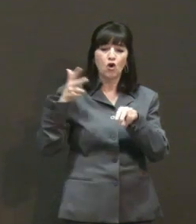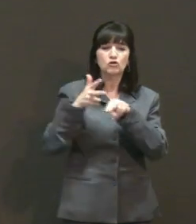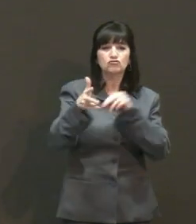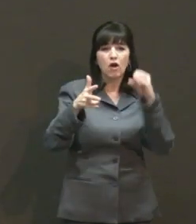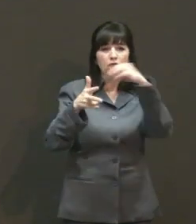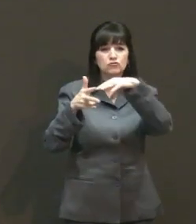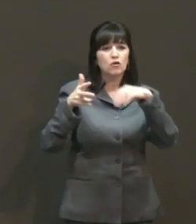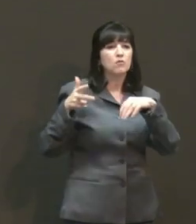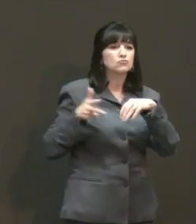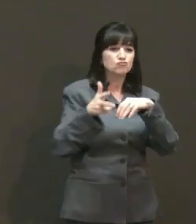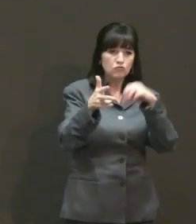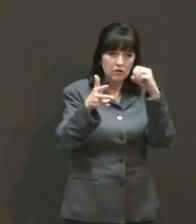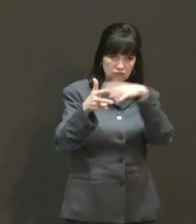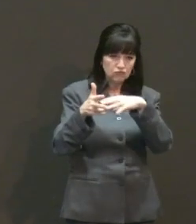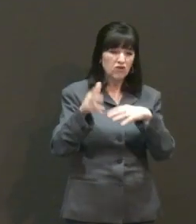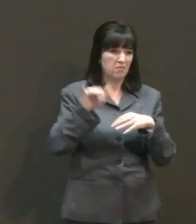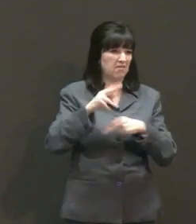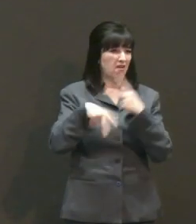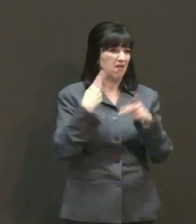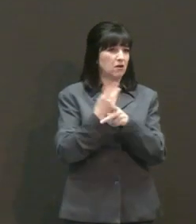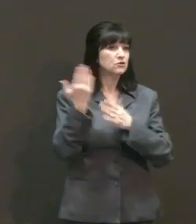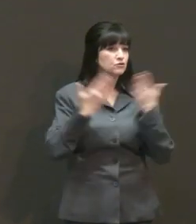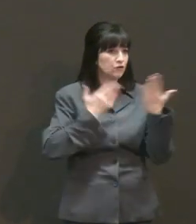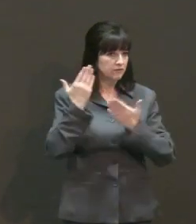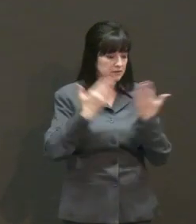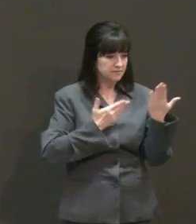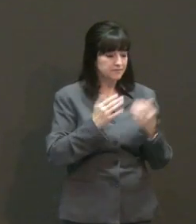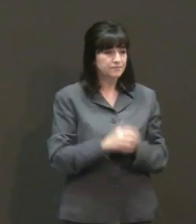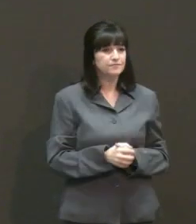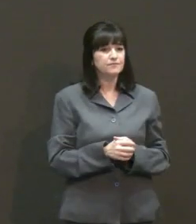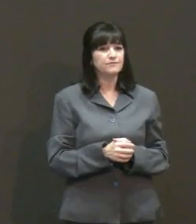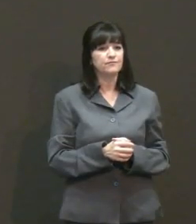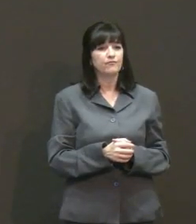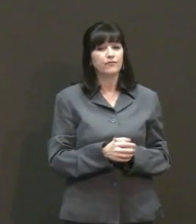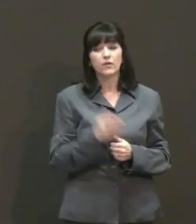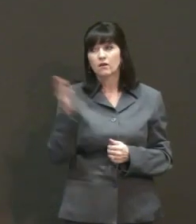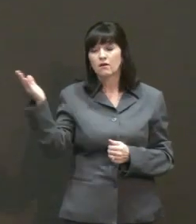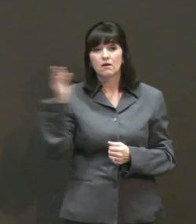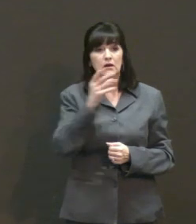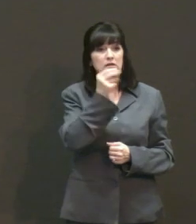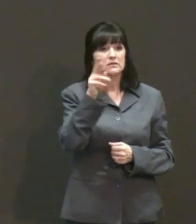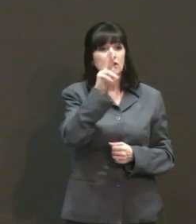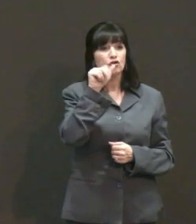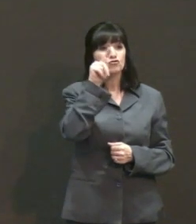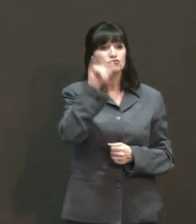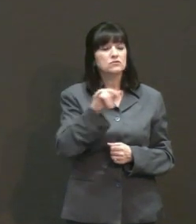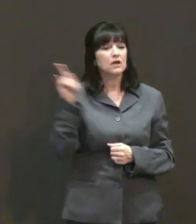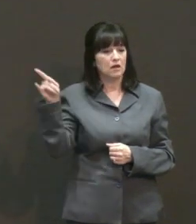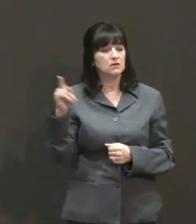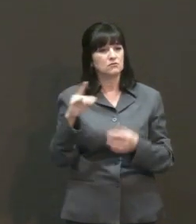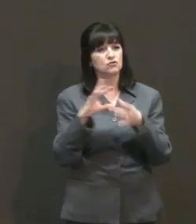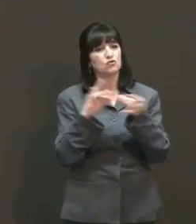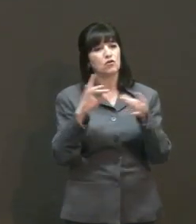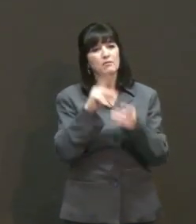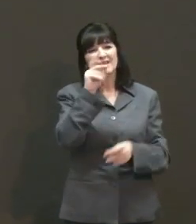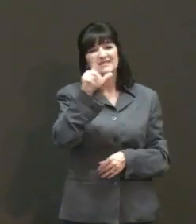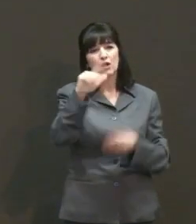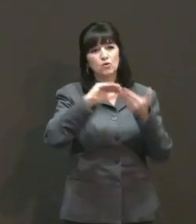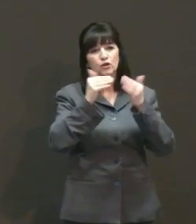So a win-win there for everybody. Dr. Rattay talked about the Delaware Community Foundation.